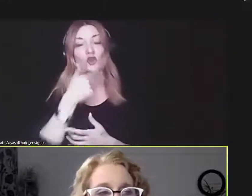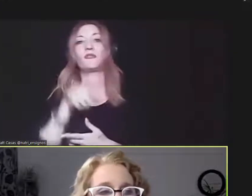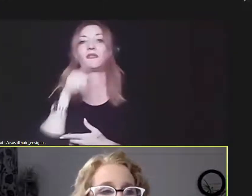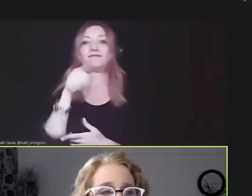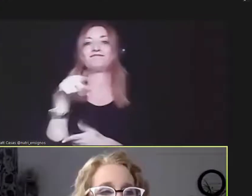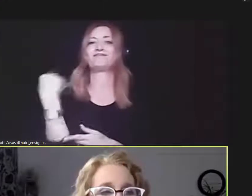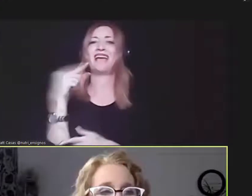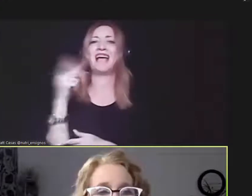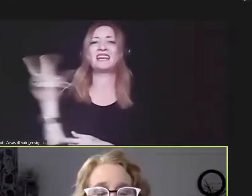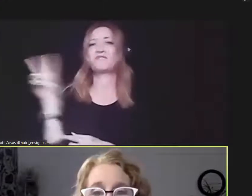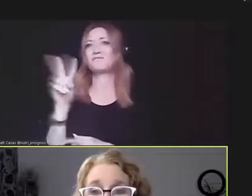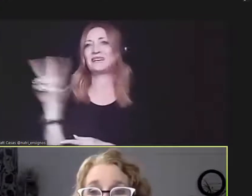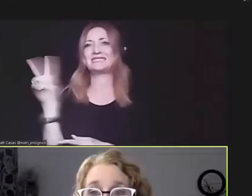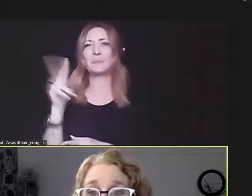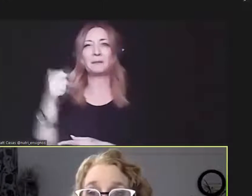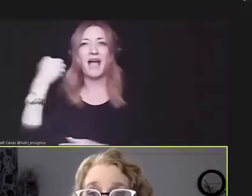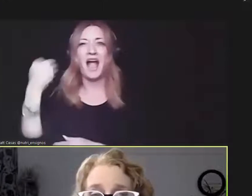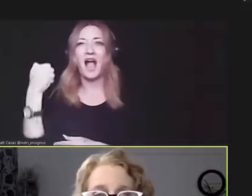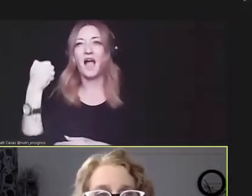B,